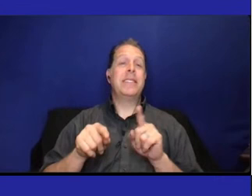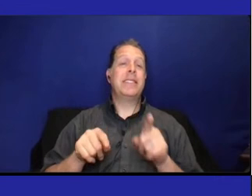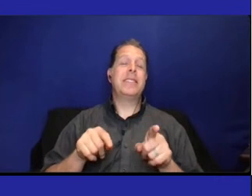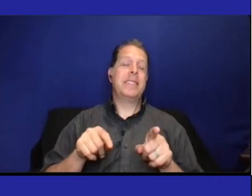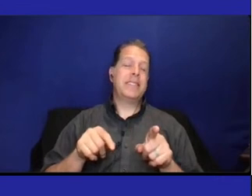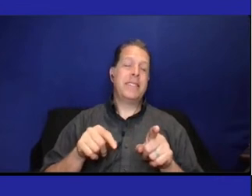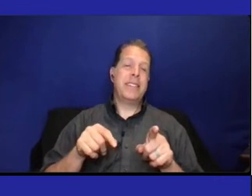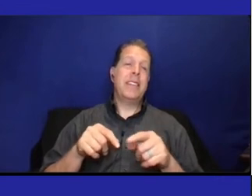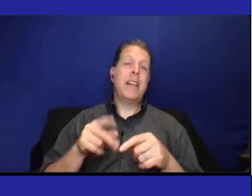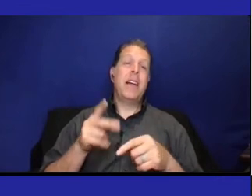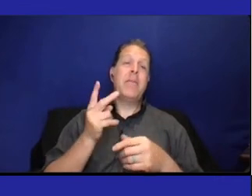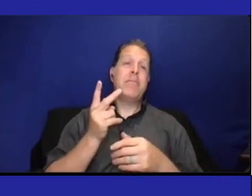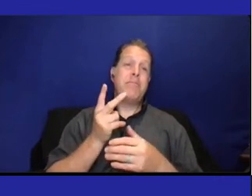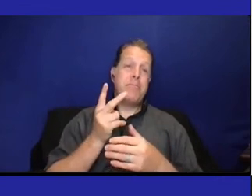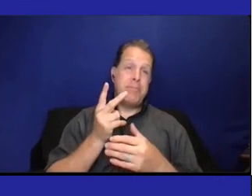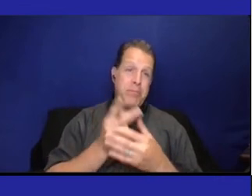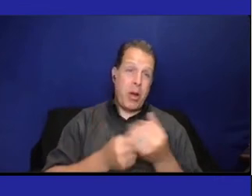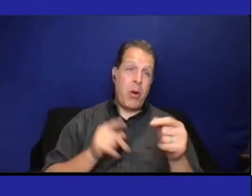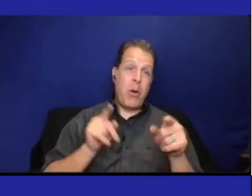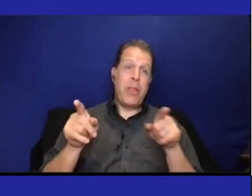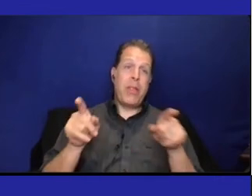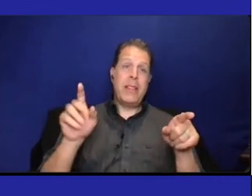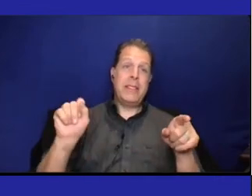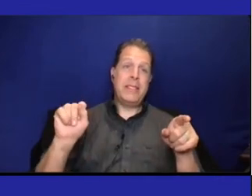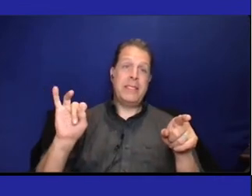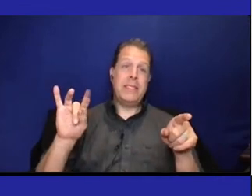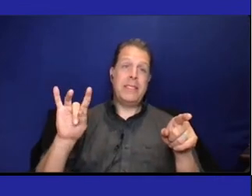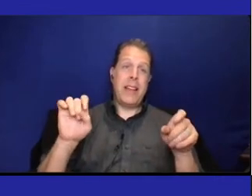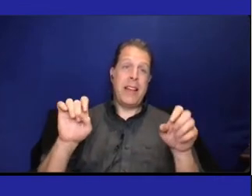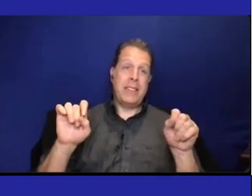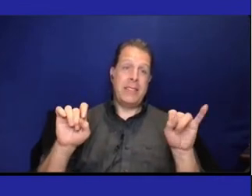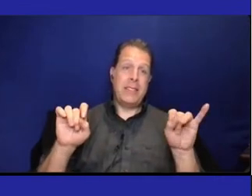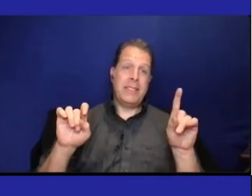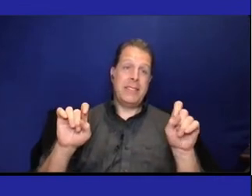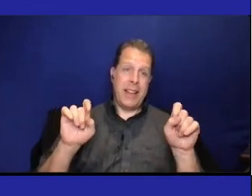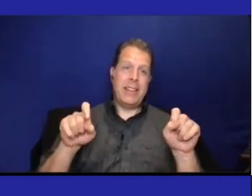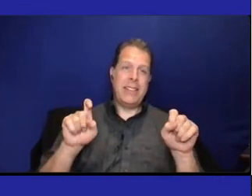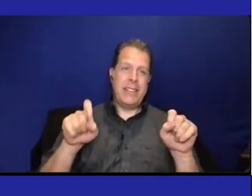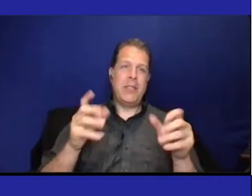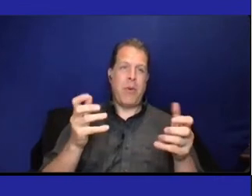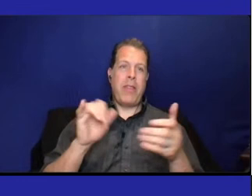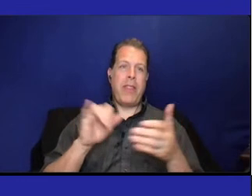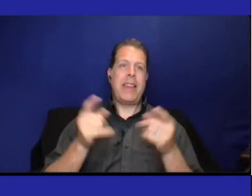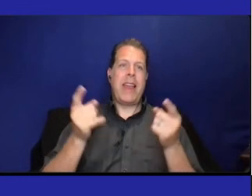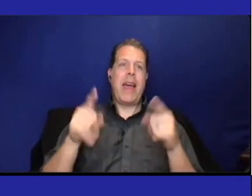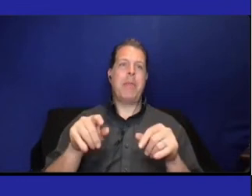both sides have to want it to happen in the spot.